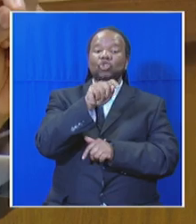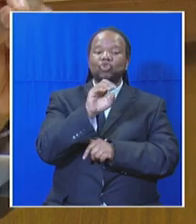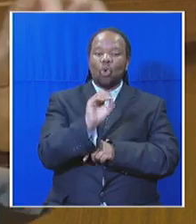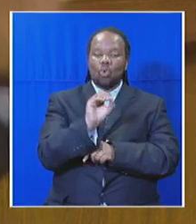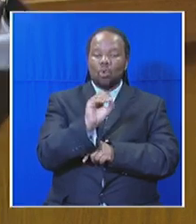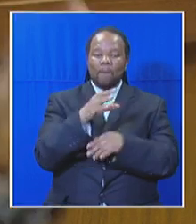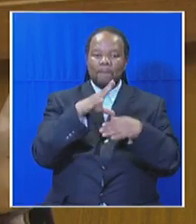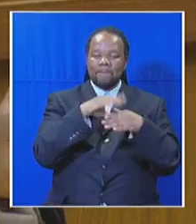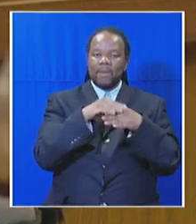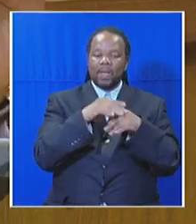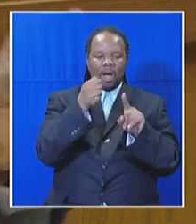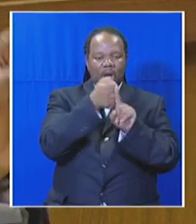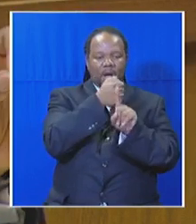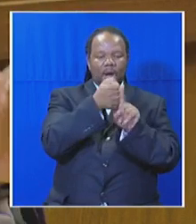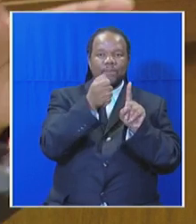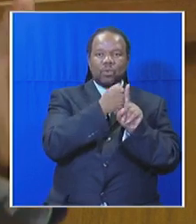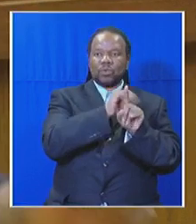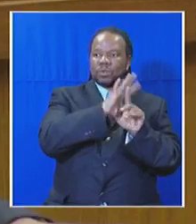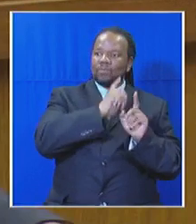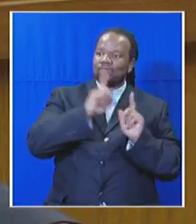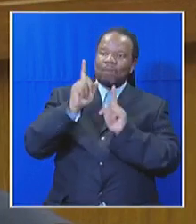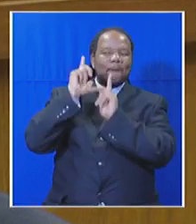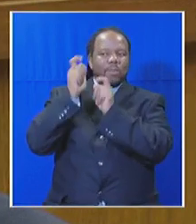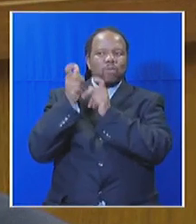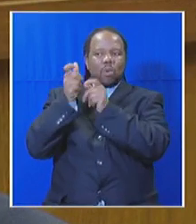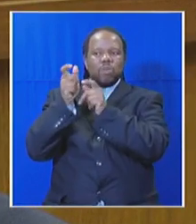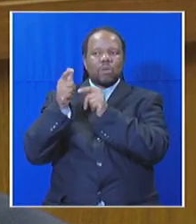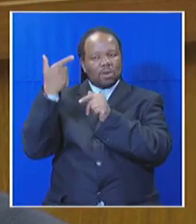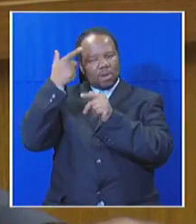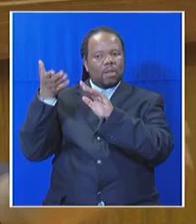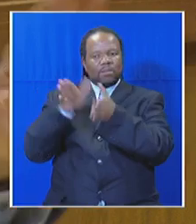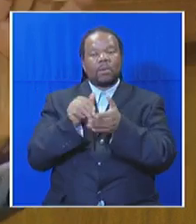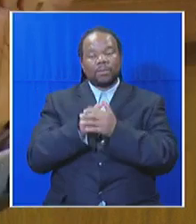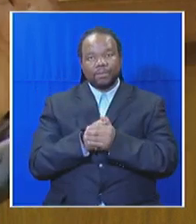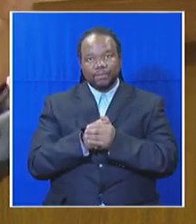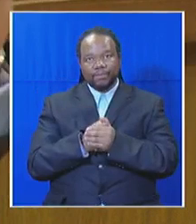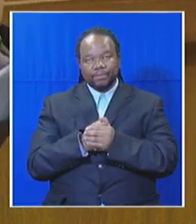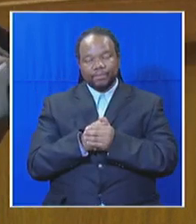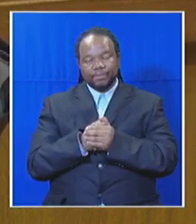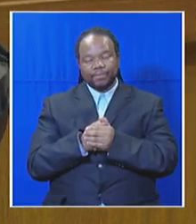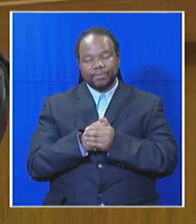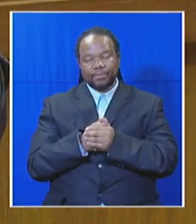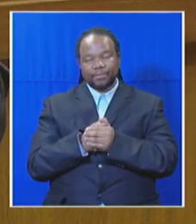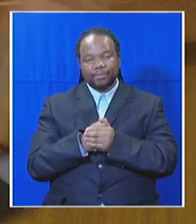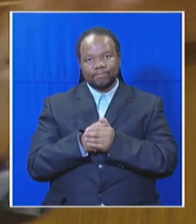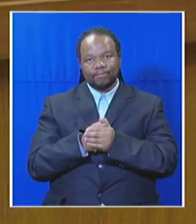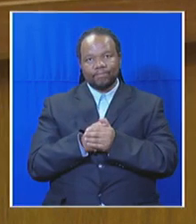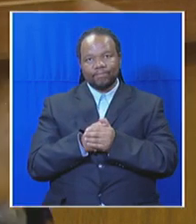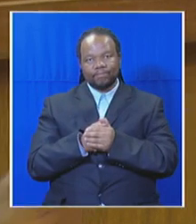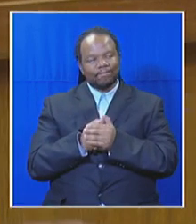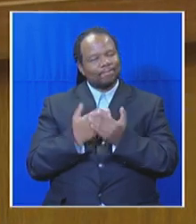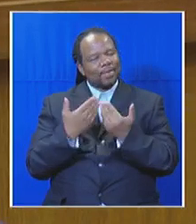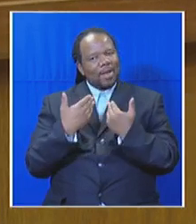resolution to attack and finally kill Gaddafi. So we did not vote